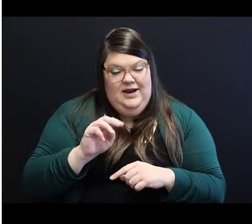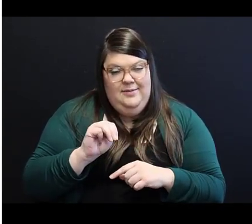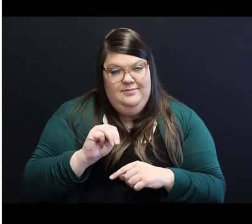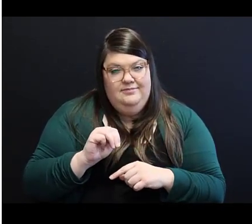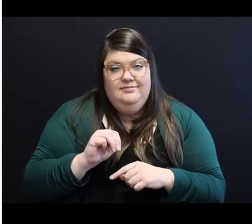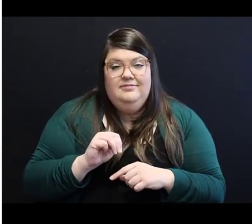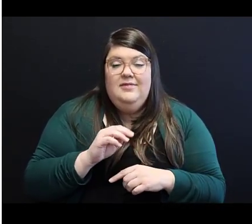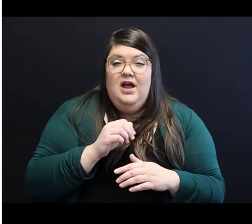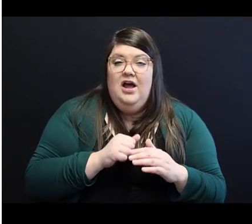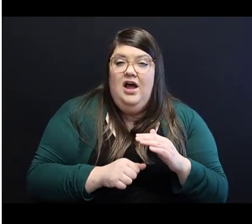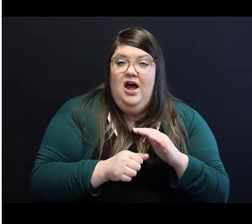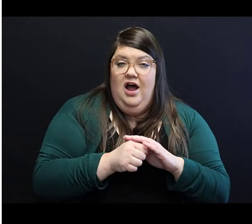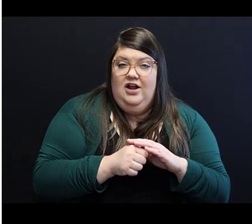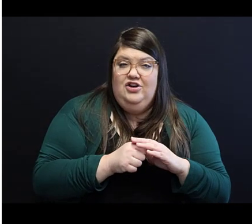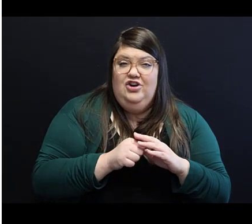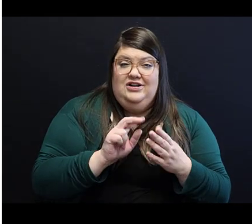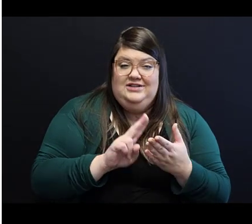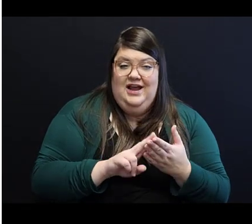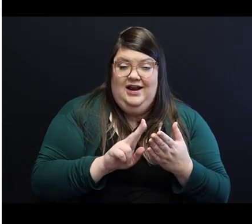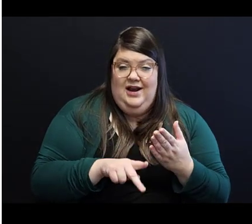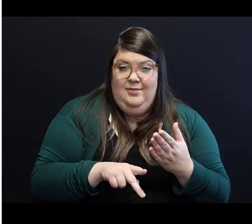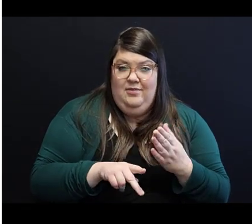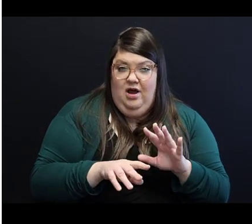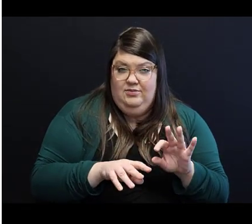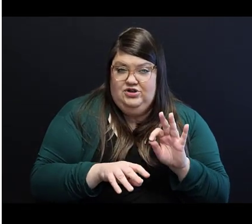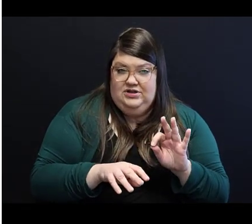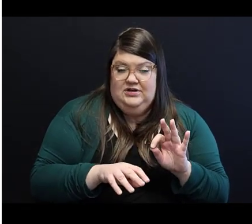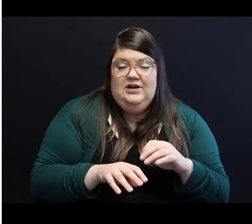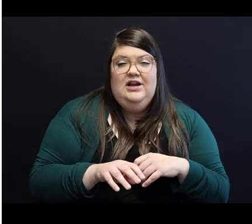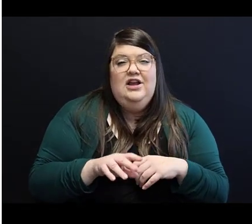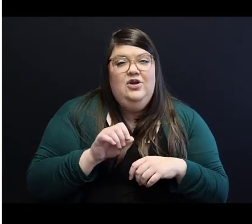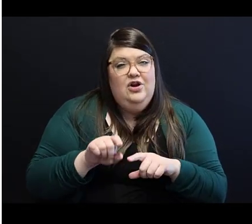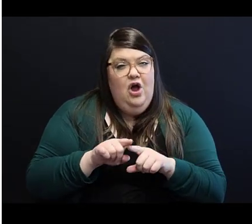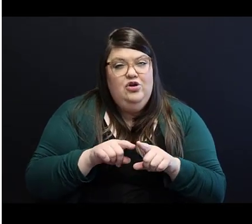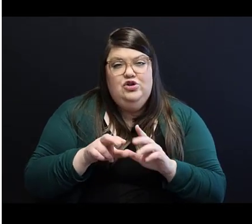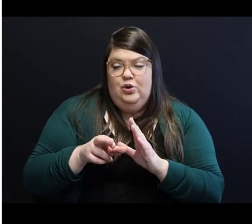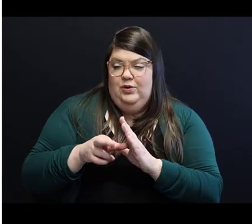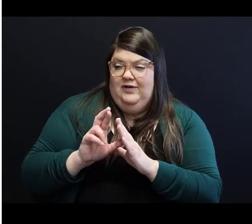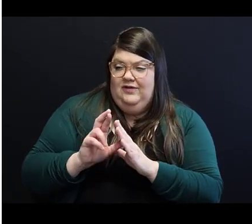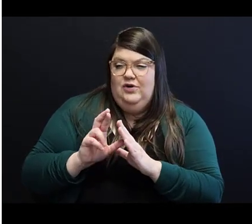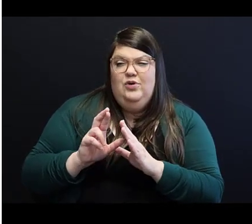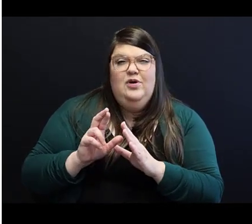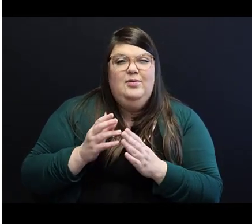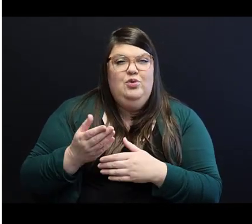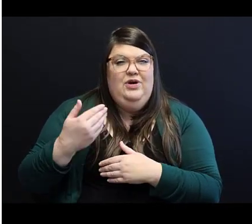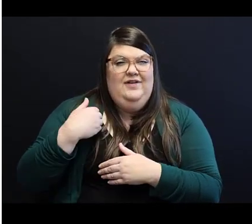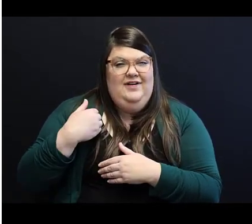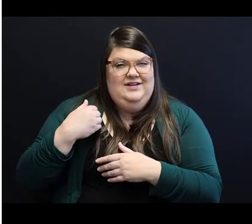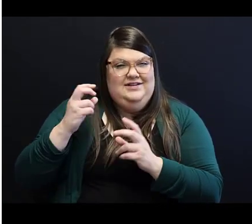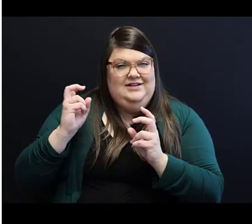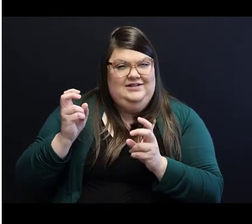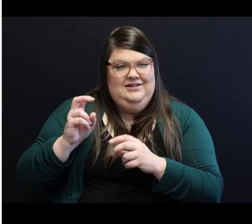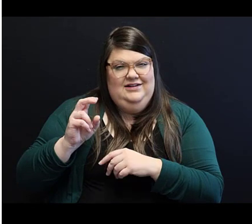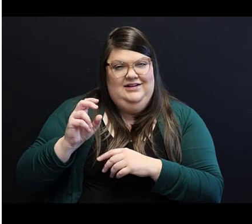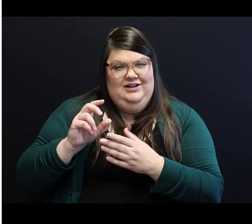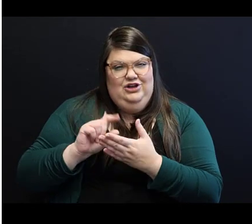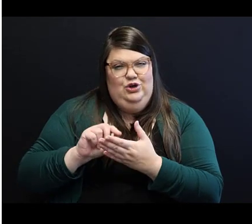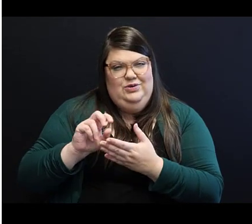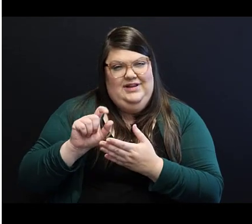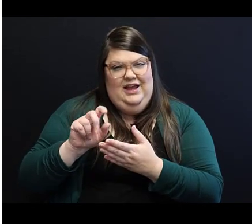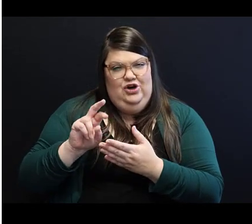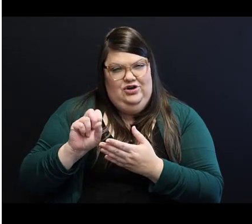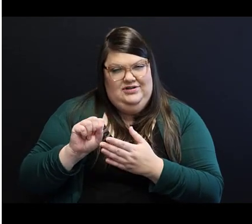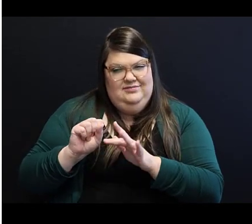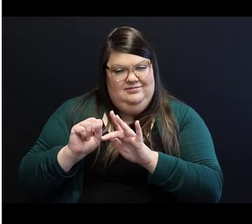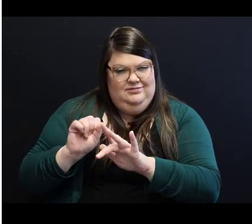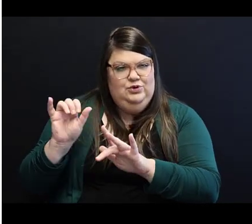newsletter option, you can also view previous newsletters by selecting the View Past Issues link. Under Follow Us